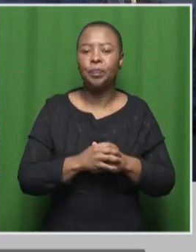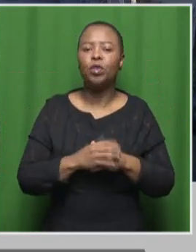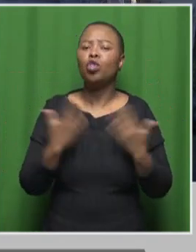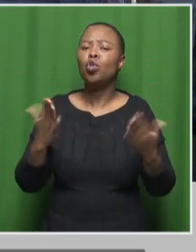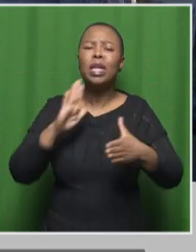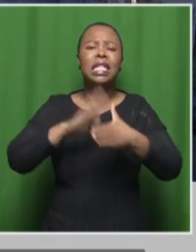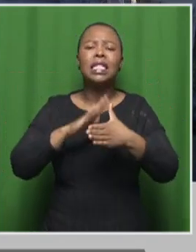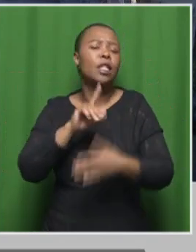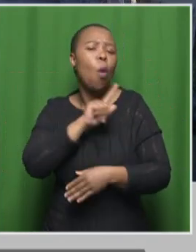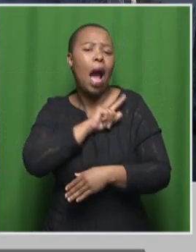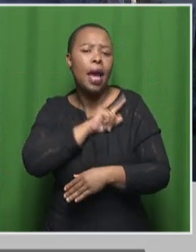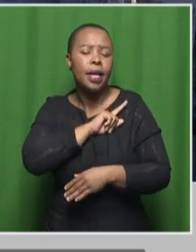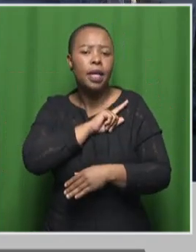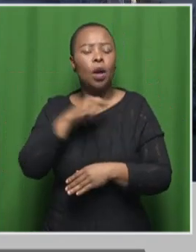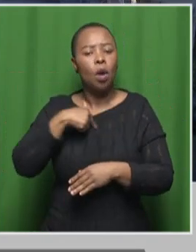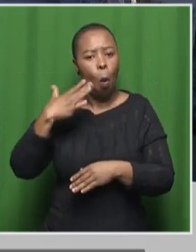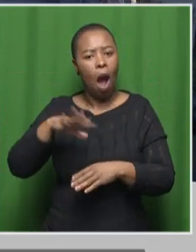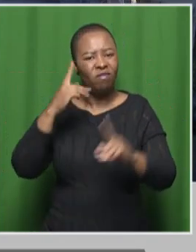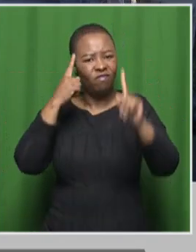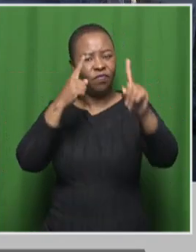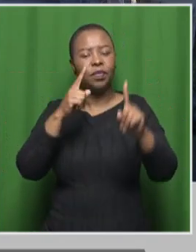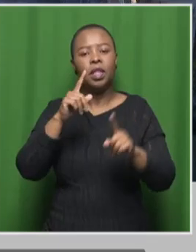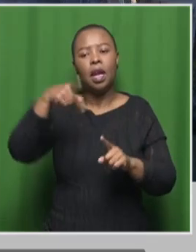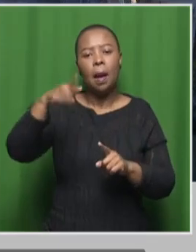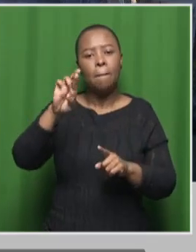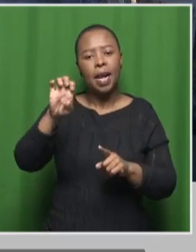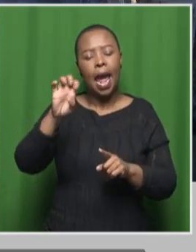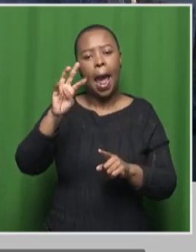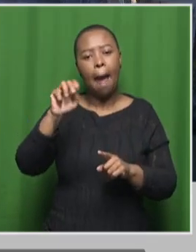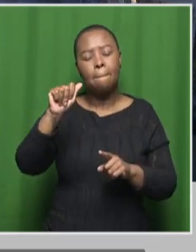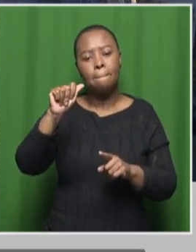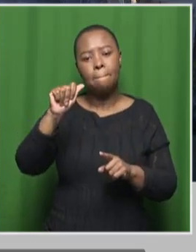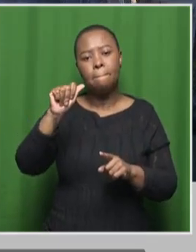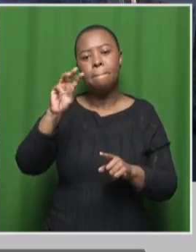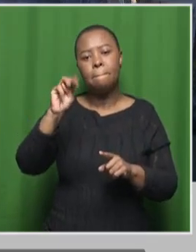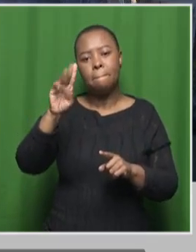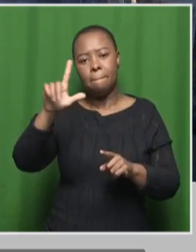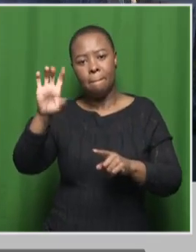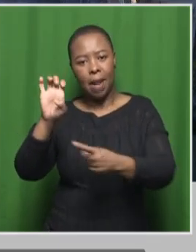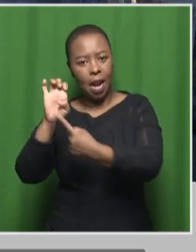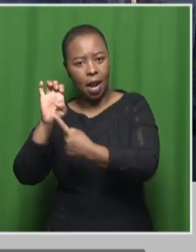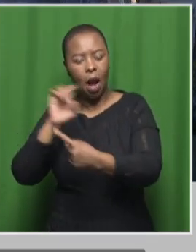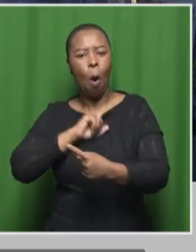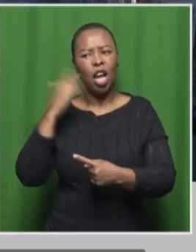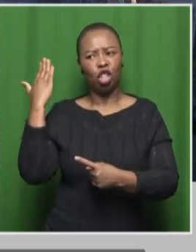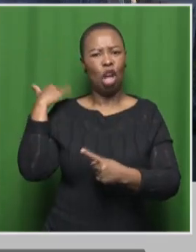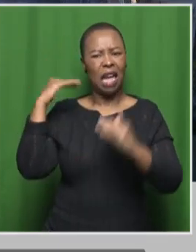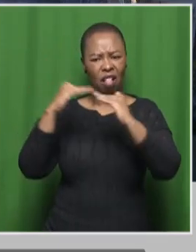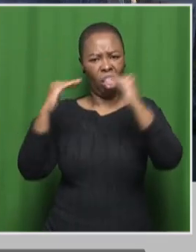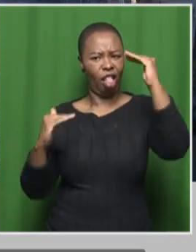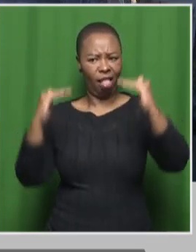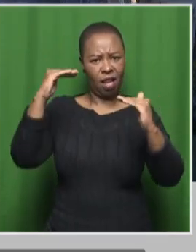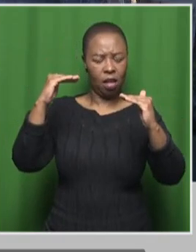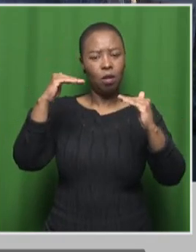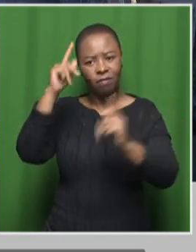want to implement the preamble of the Constitution that enjoins us to recognize the injustices of the past, but also